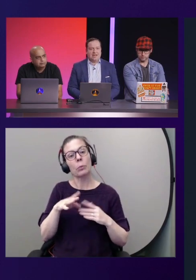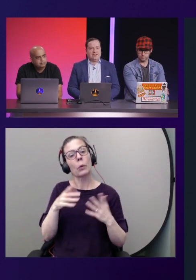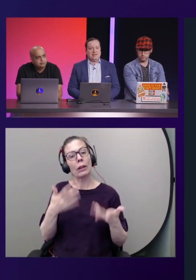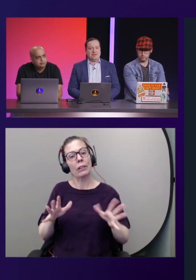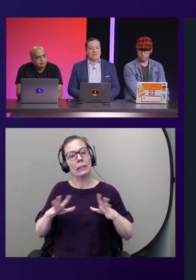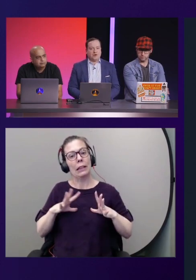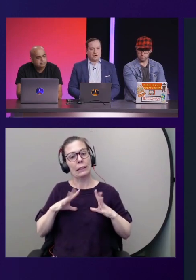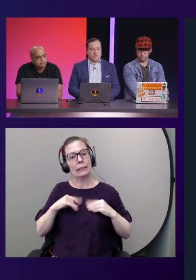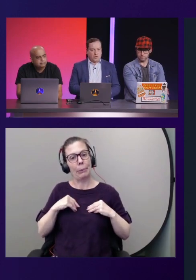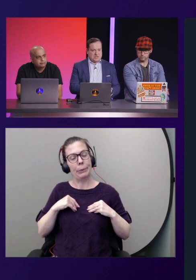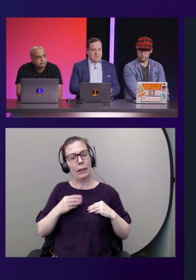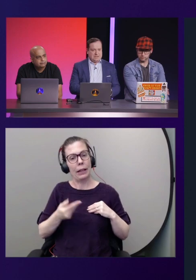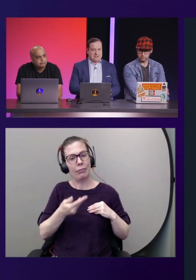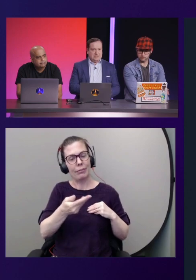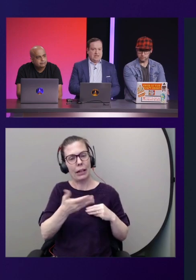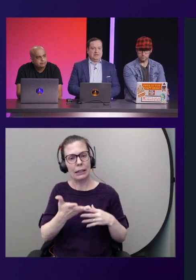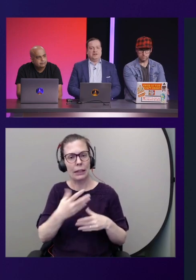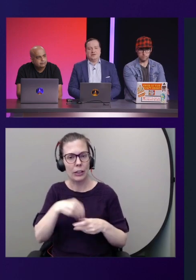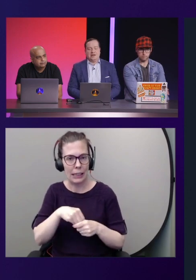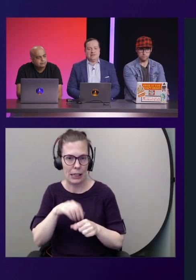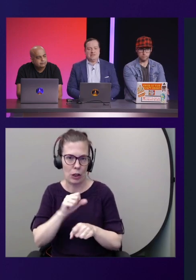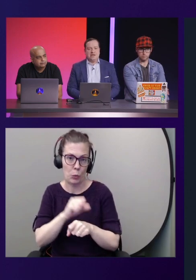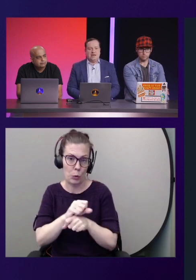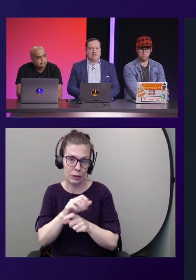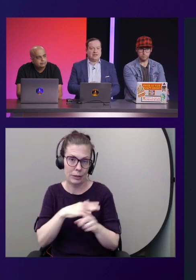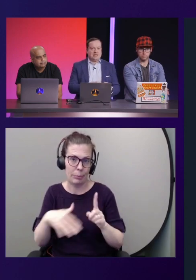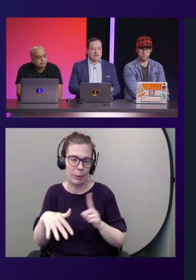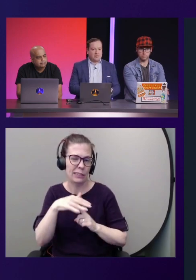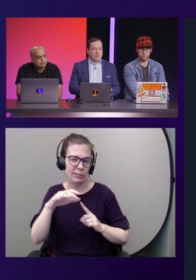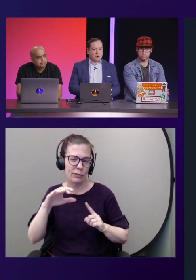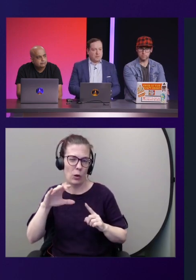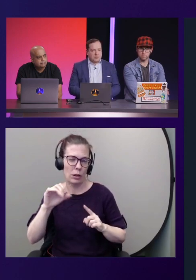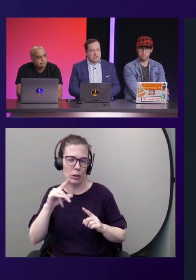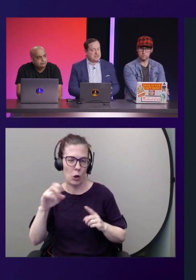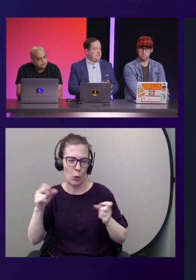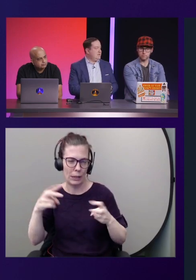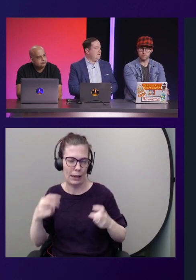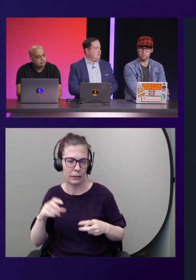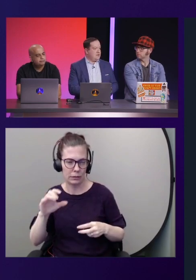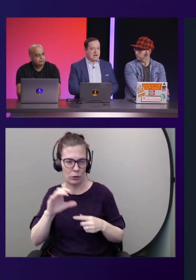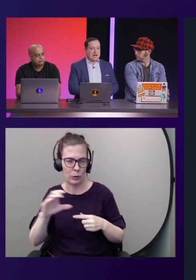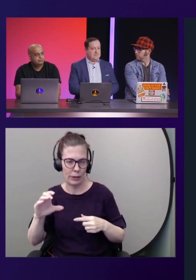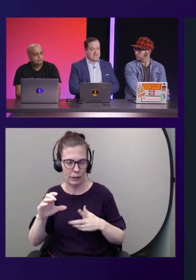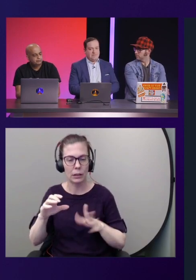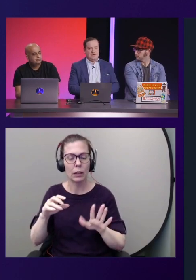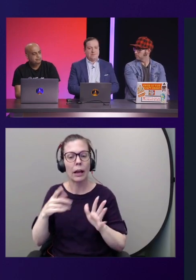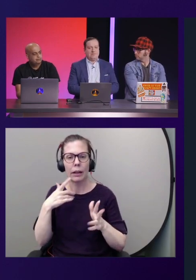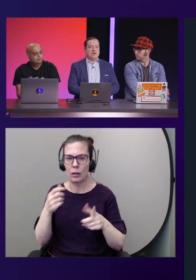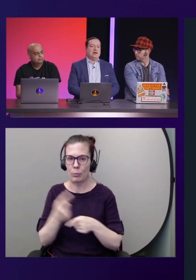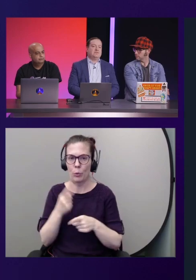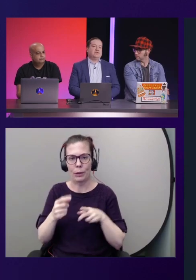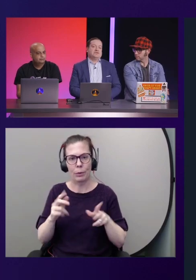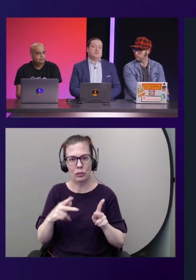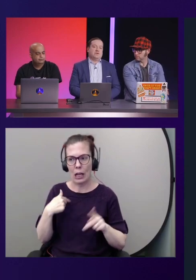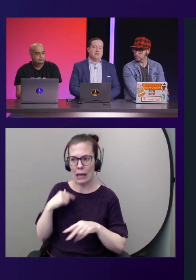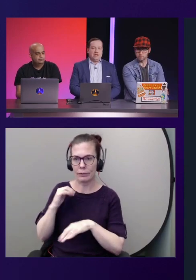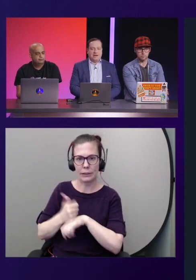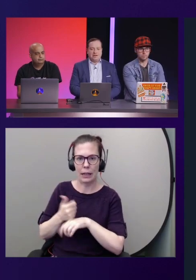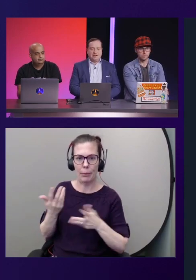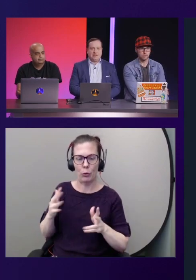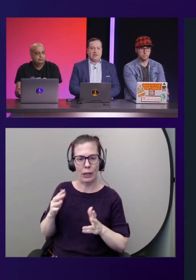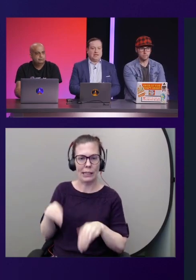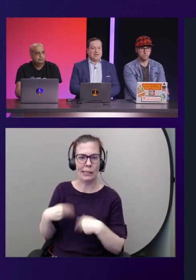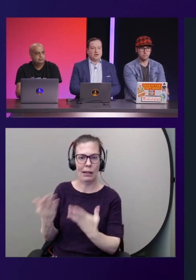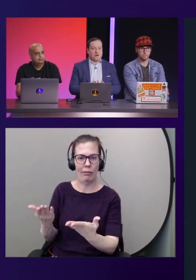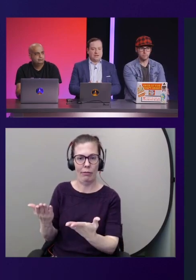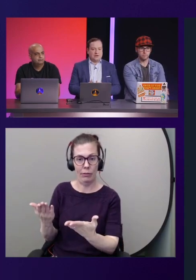invite, they become part of the workspace in CodeCatalyst, and they get the appropriate permissions that I've set up for them, I've provisioned for them, and